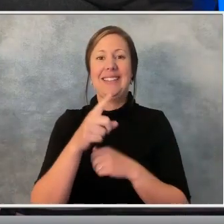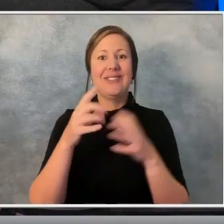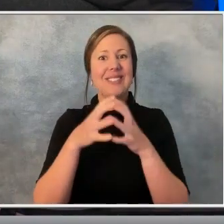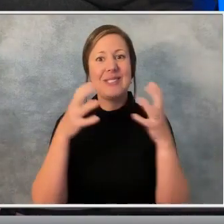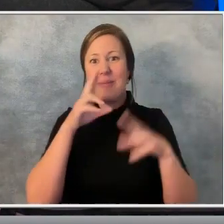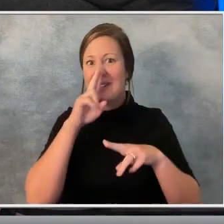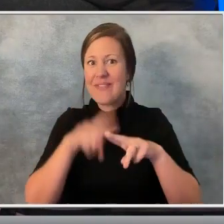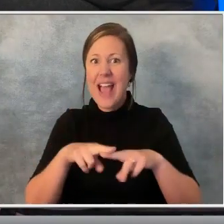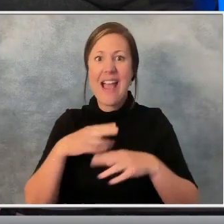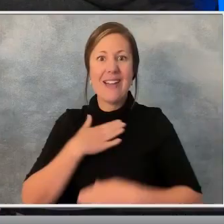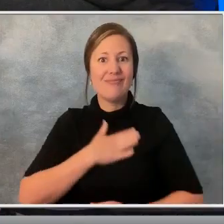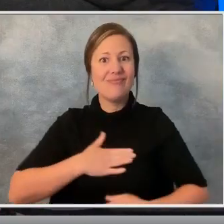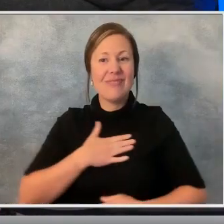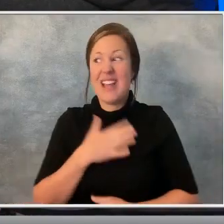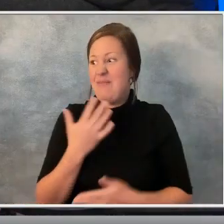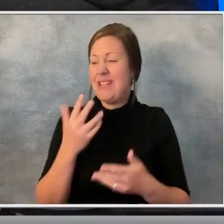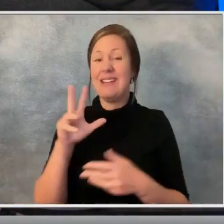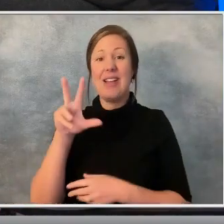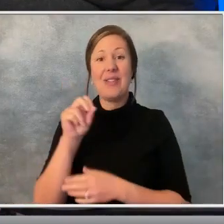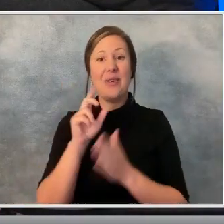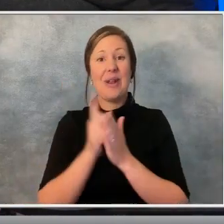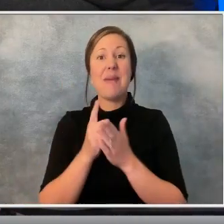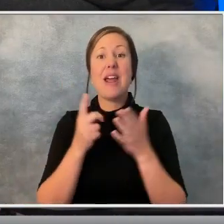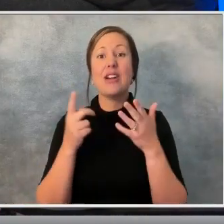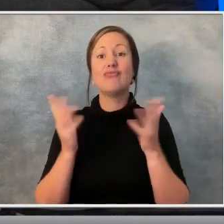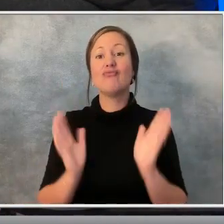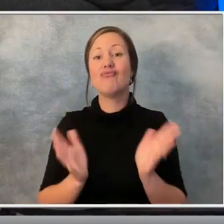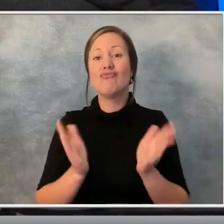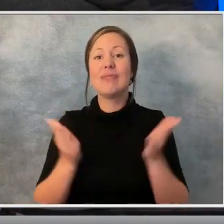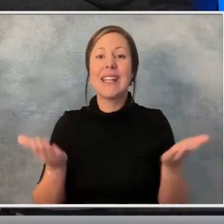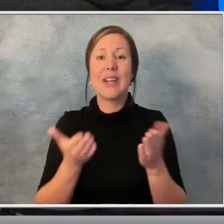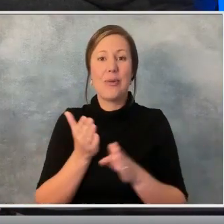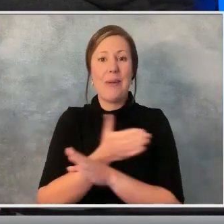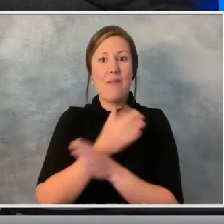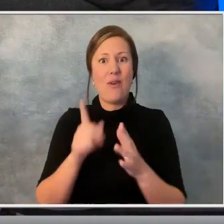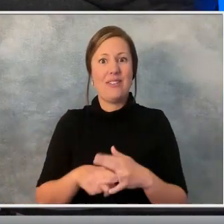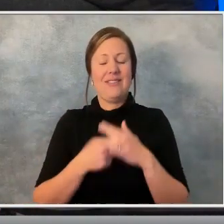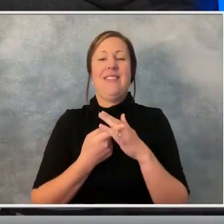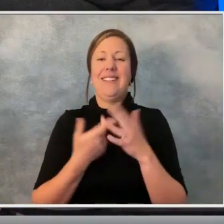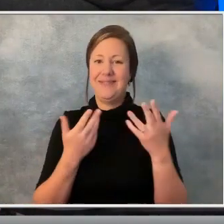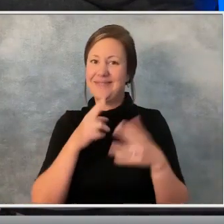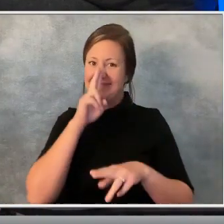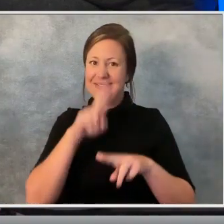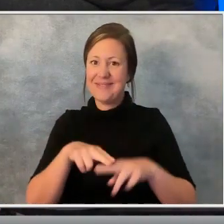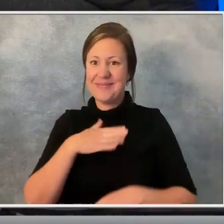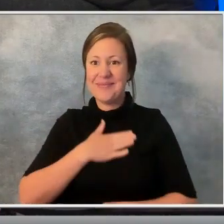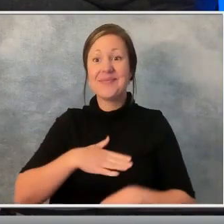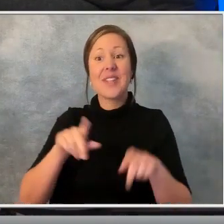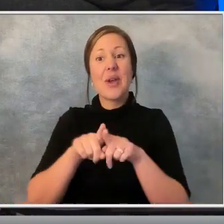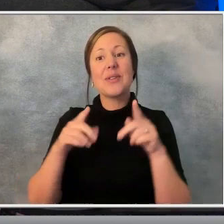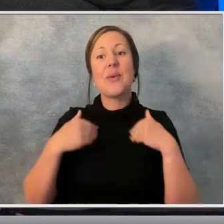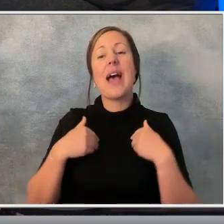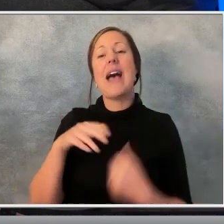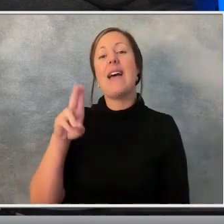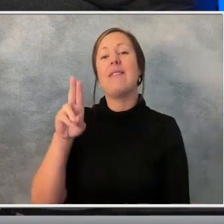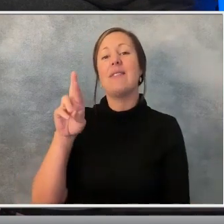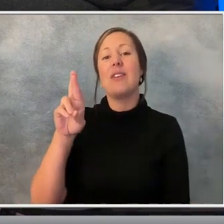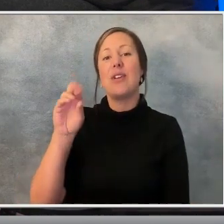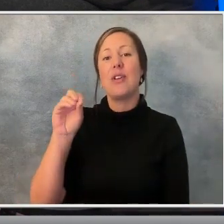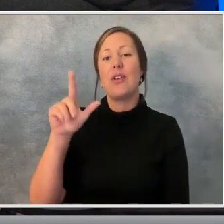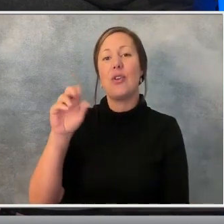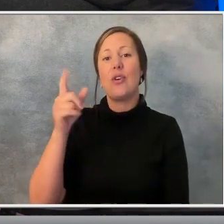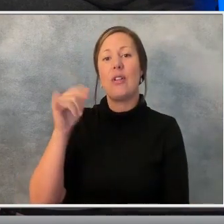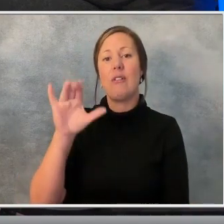30 minutes we've been sitting with you here on the set before the program. We also have his urologic oncologist, Dr. William Parker, and we